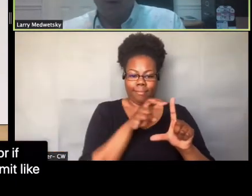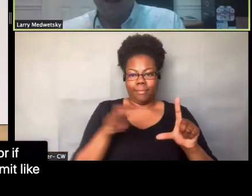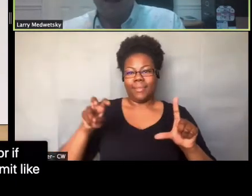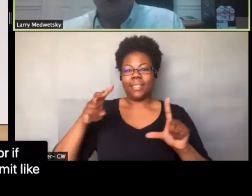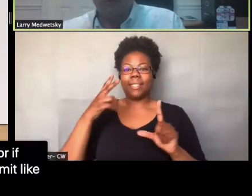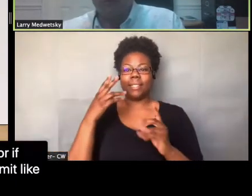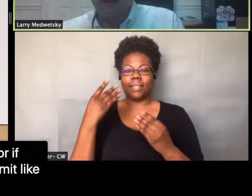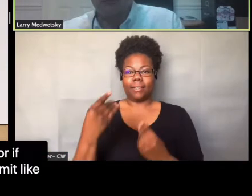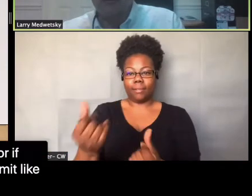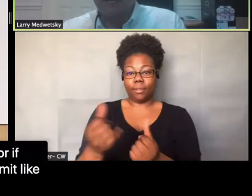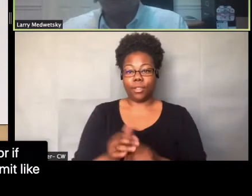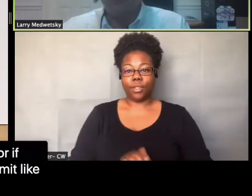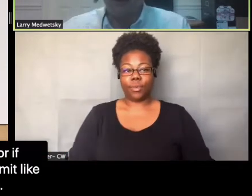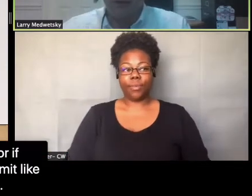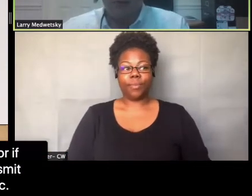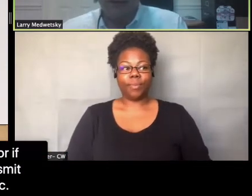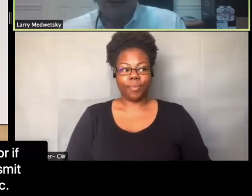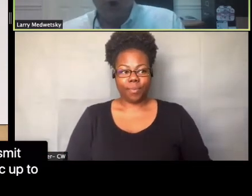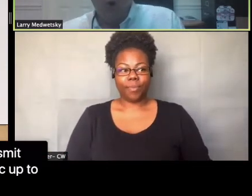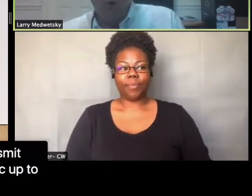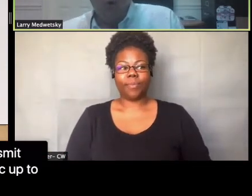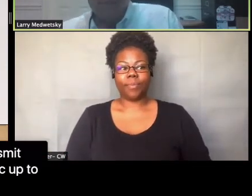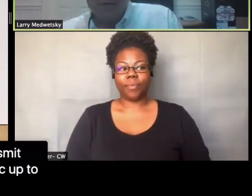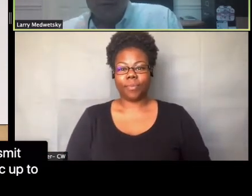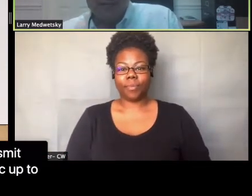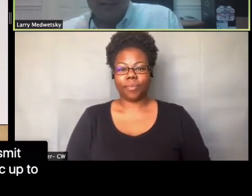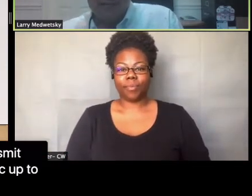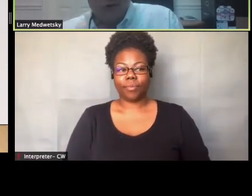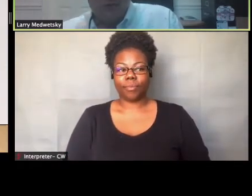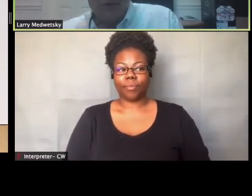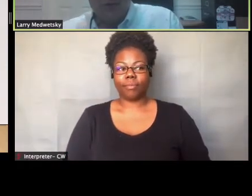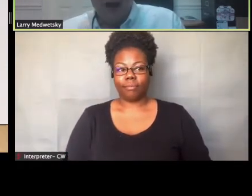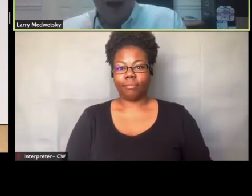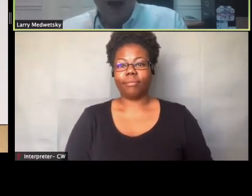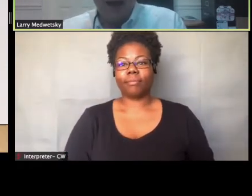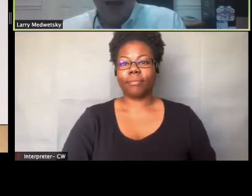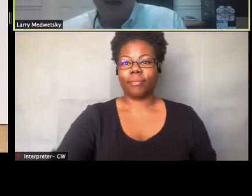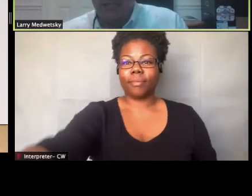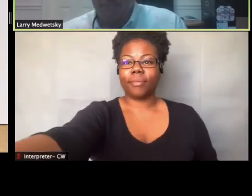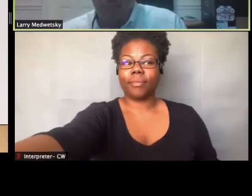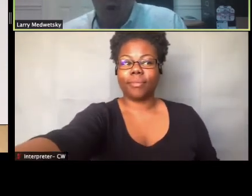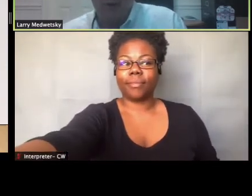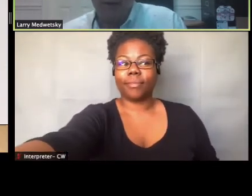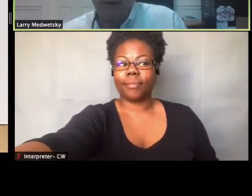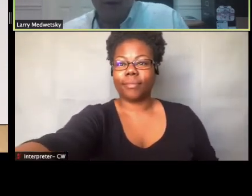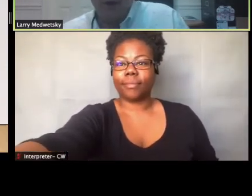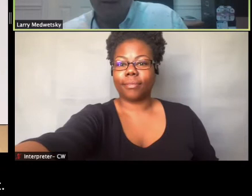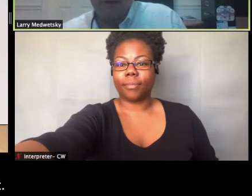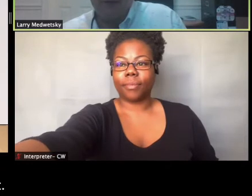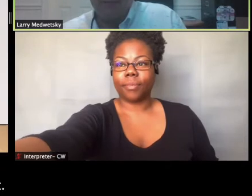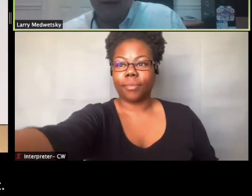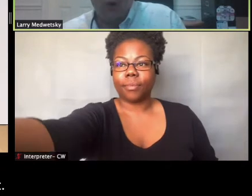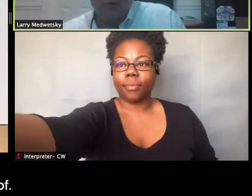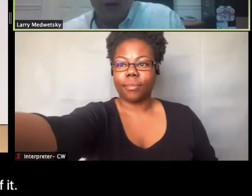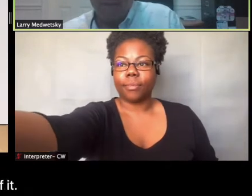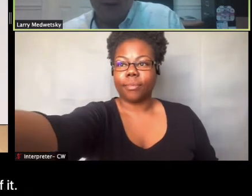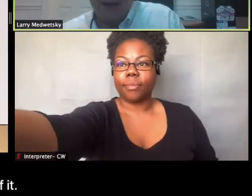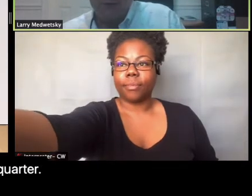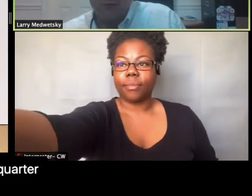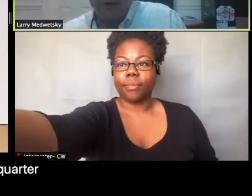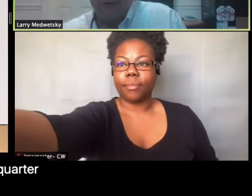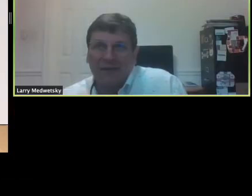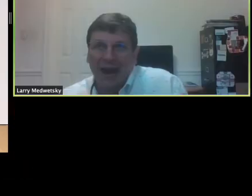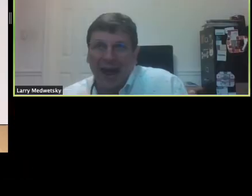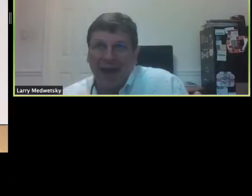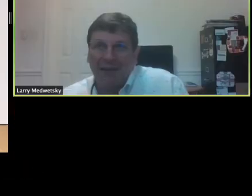as well through electrodes as through a hearing aid or music. So when you have this part of a cochlear